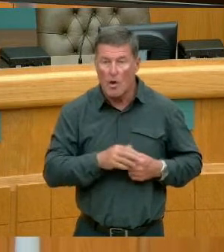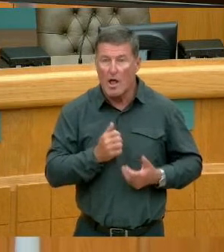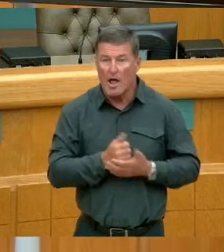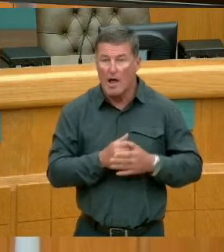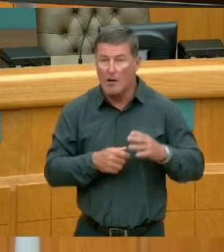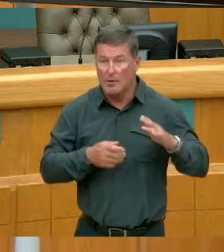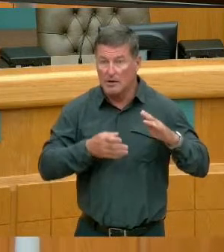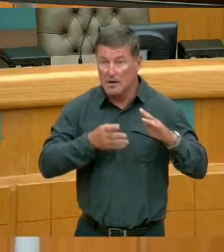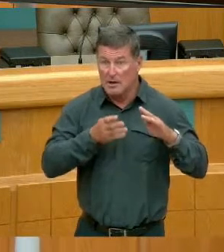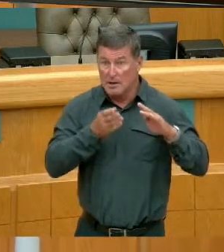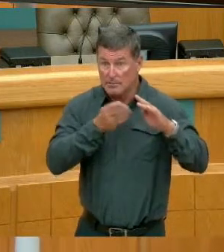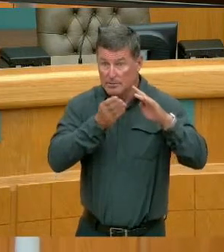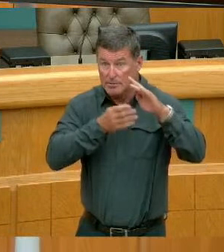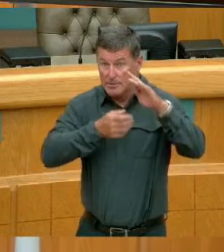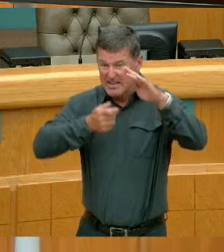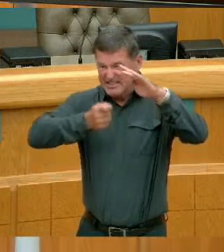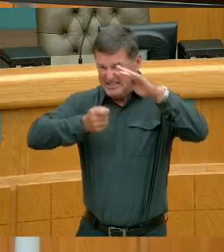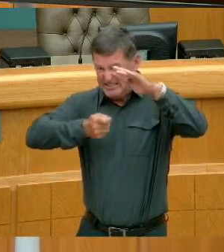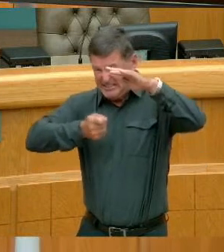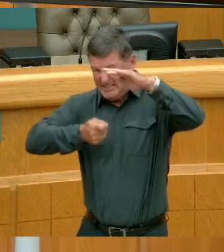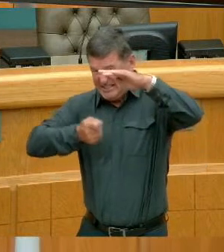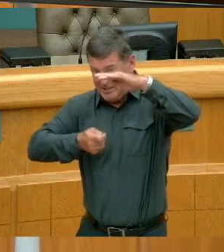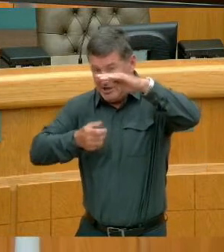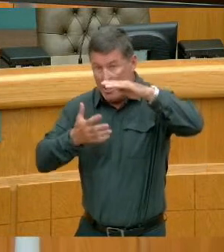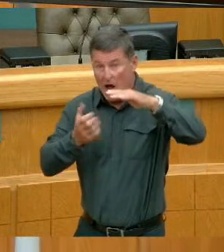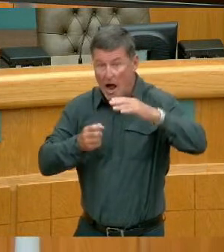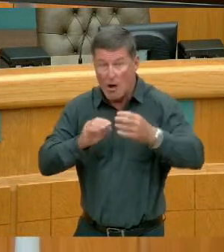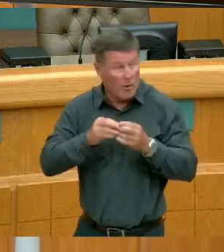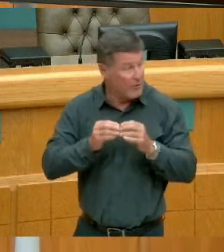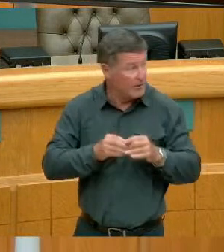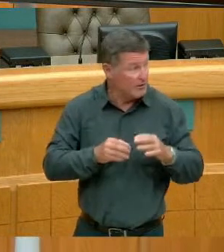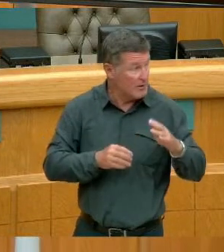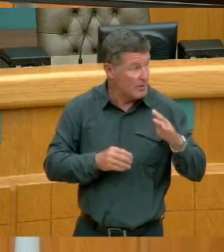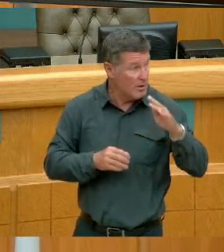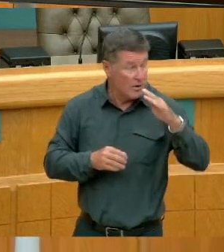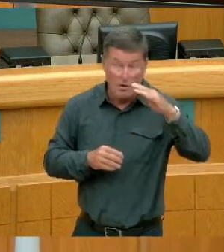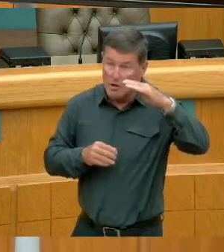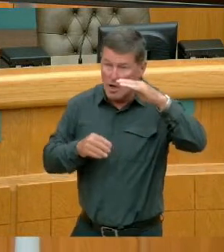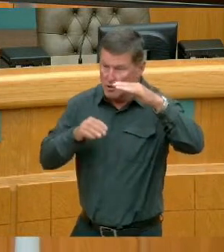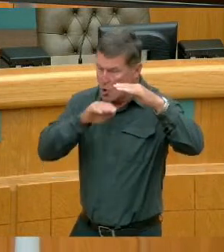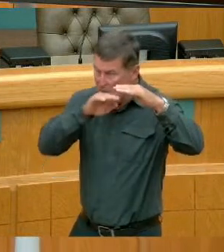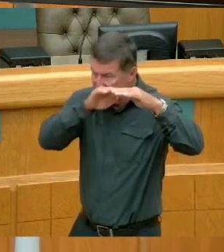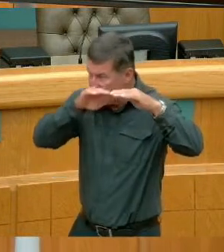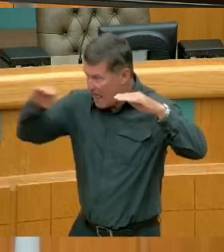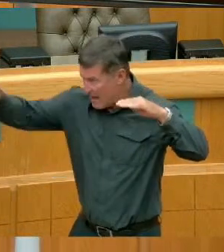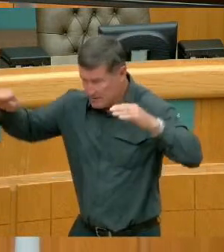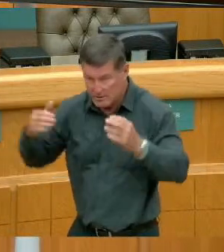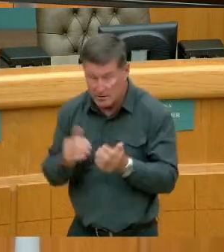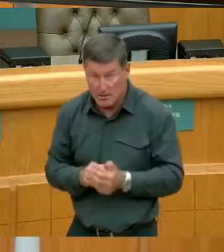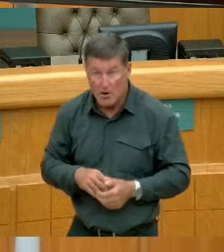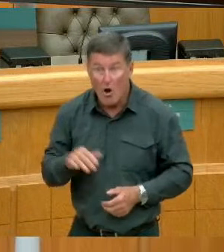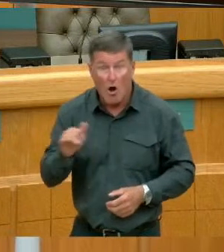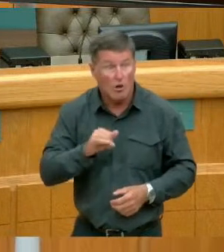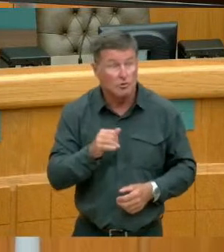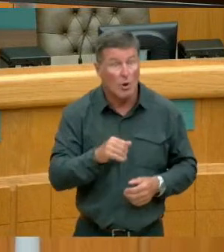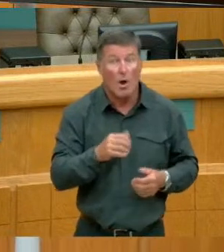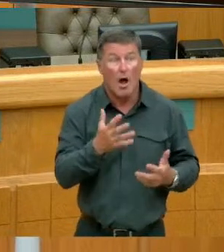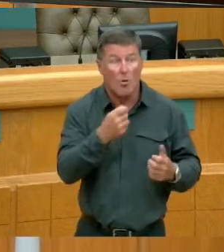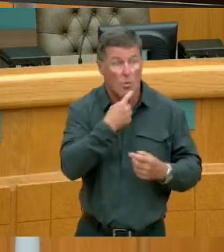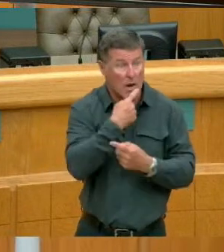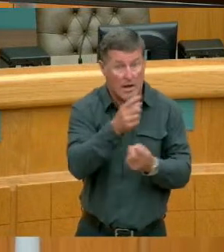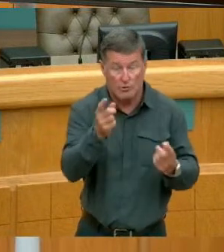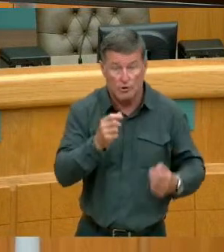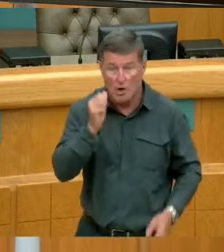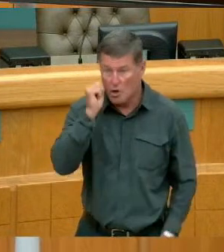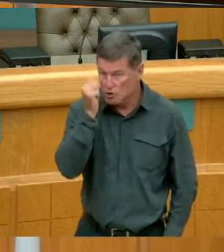and let's go back to flattening that curve again. Let me also mention that tomorrow morning, I